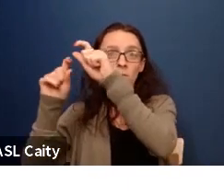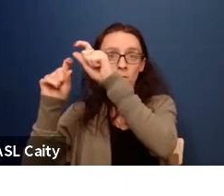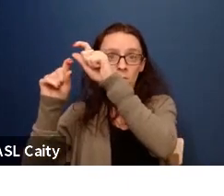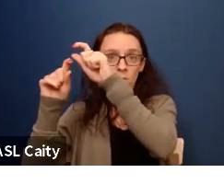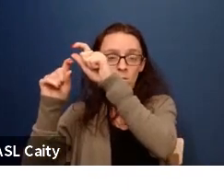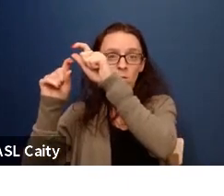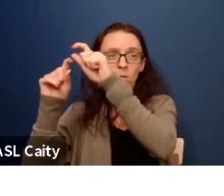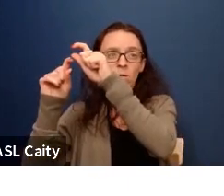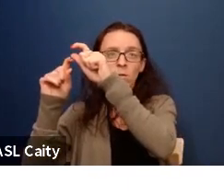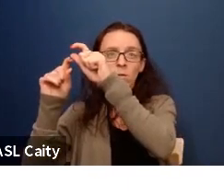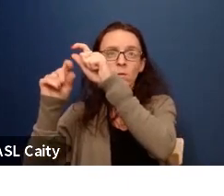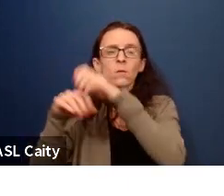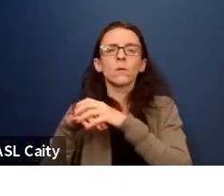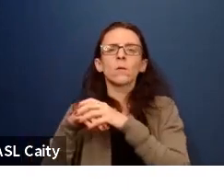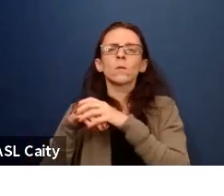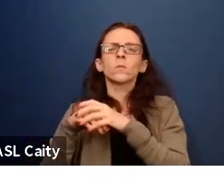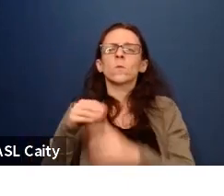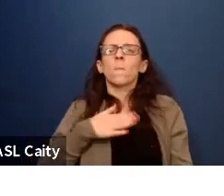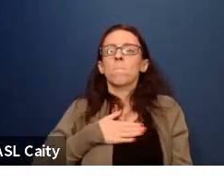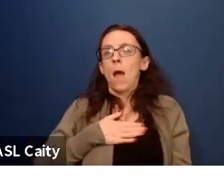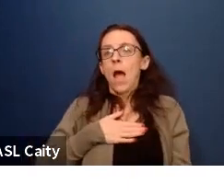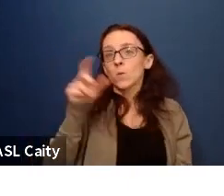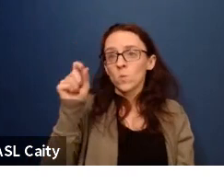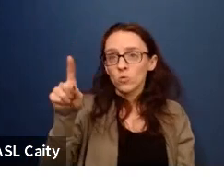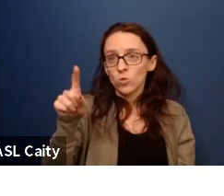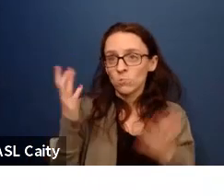I guess what I'm asking is